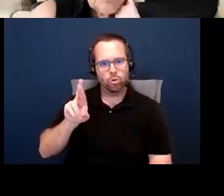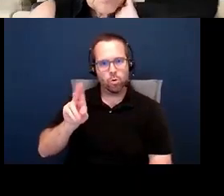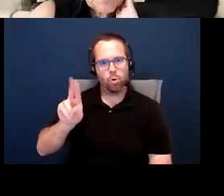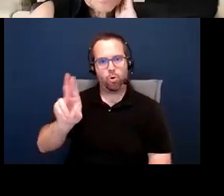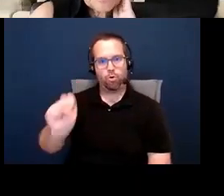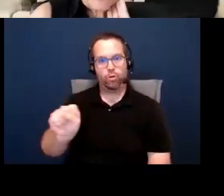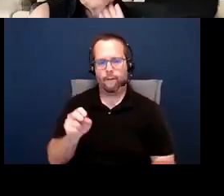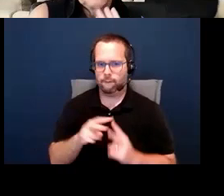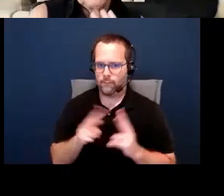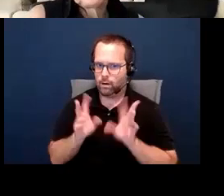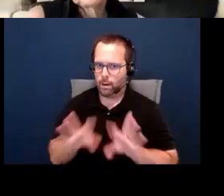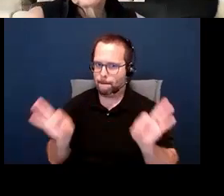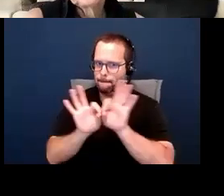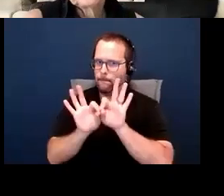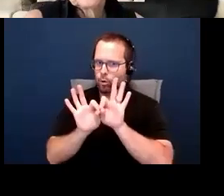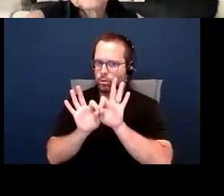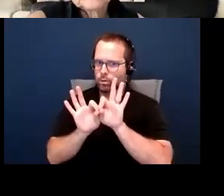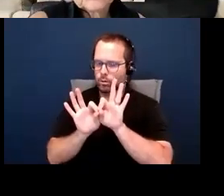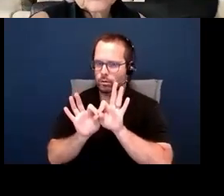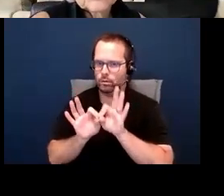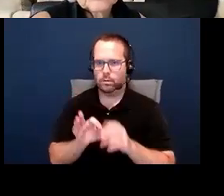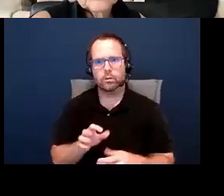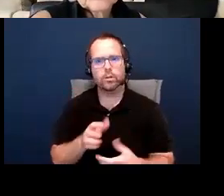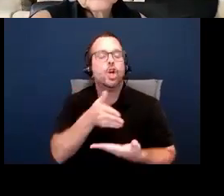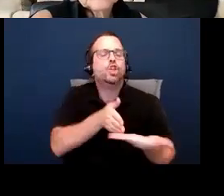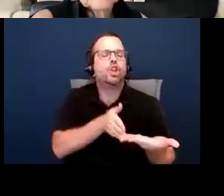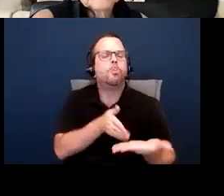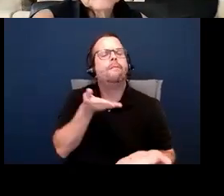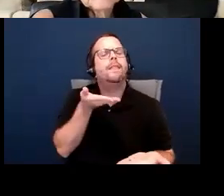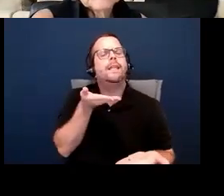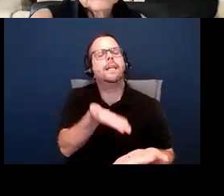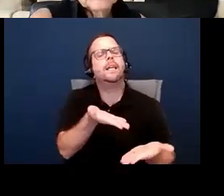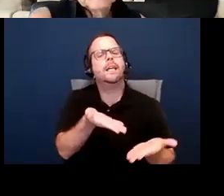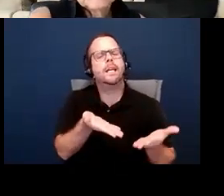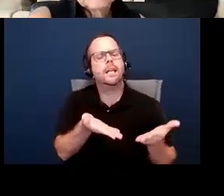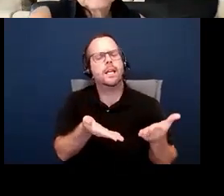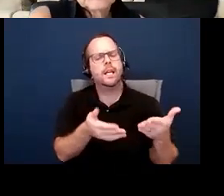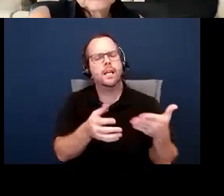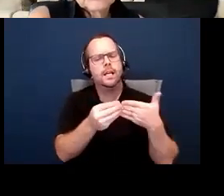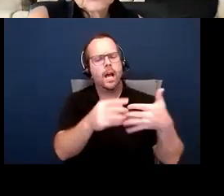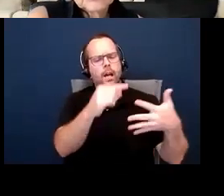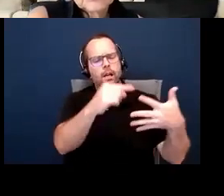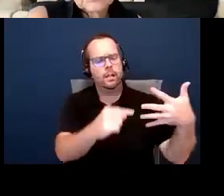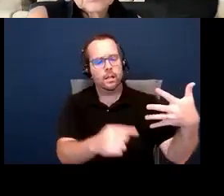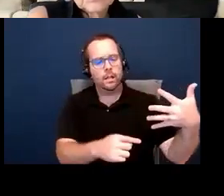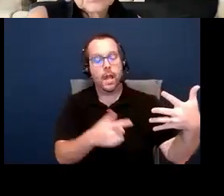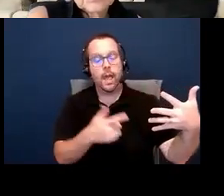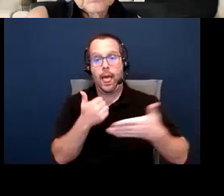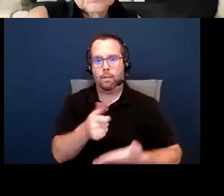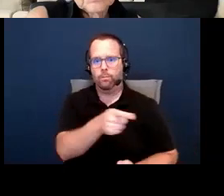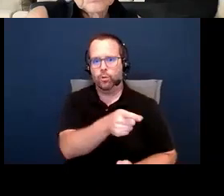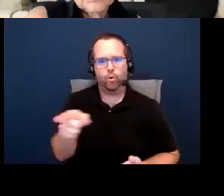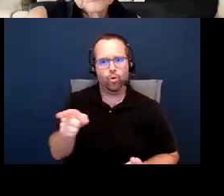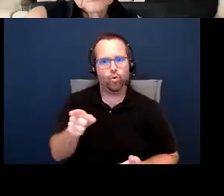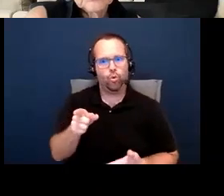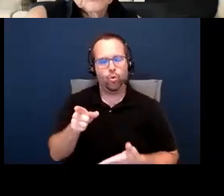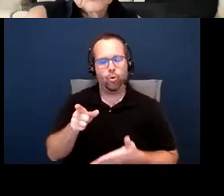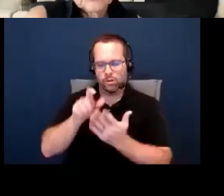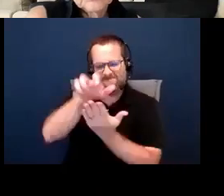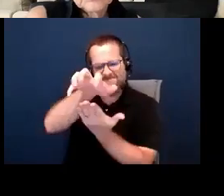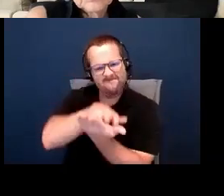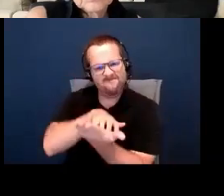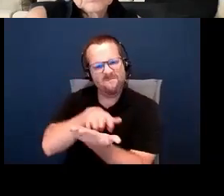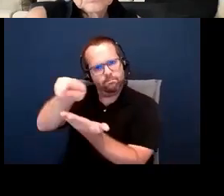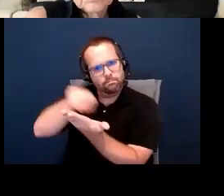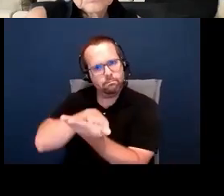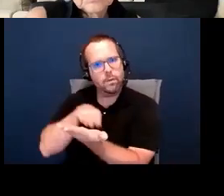as well. These are some of the elements that really do make for a very competitive proposal in some of the